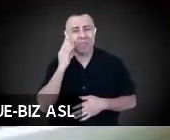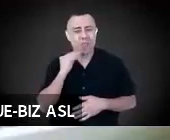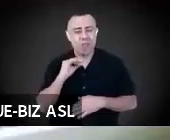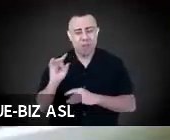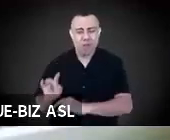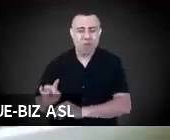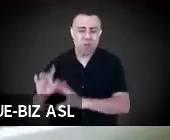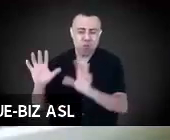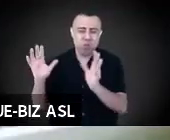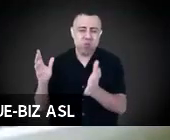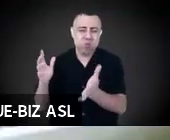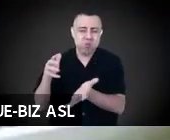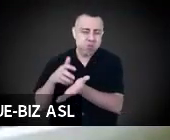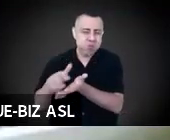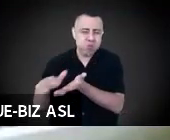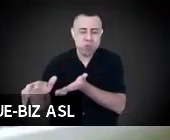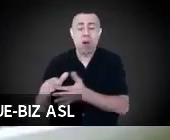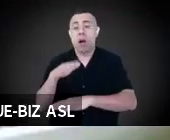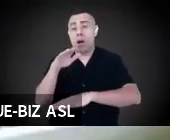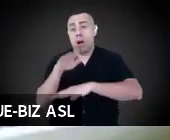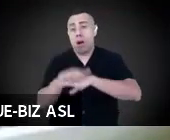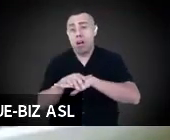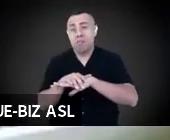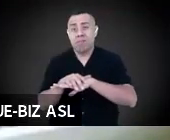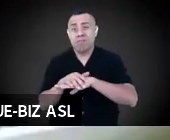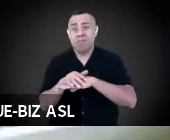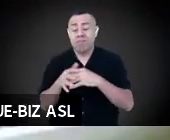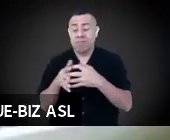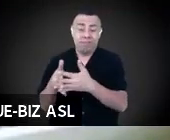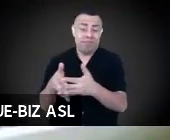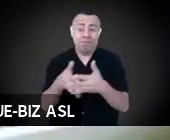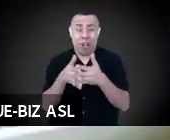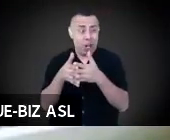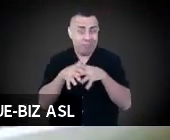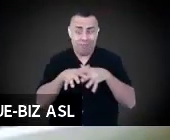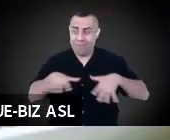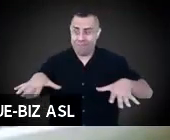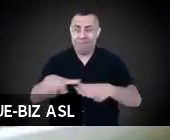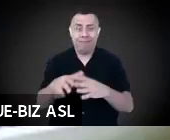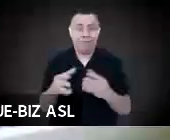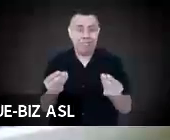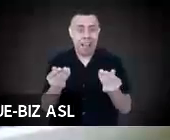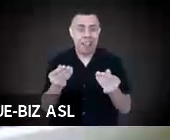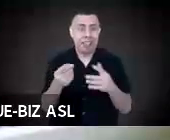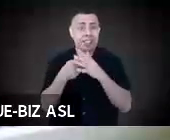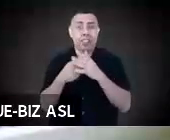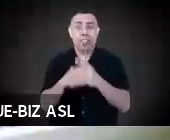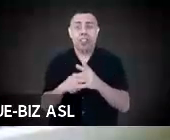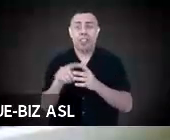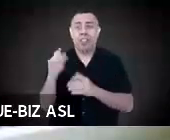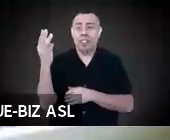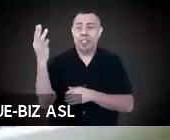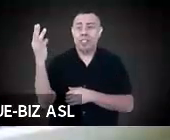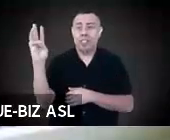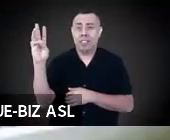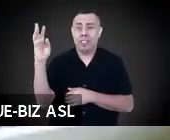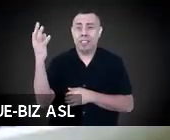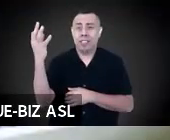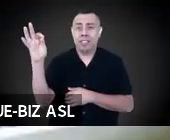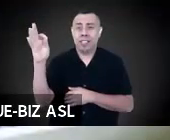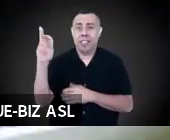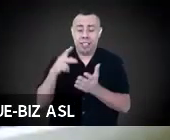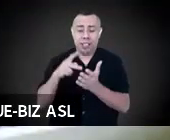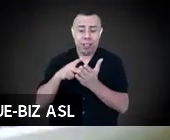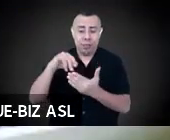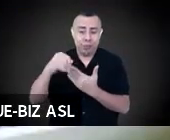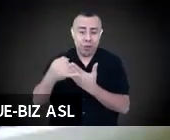mainland of America, starting with the 1619 project idea of the first